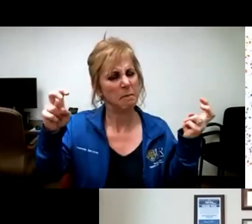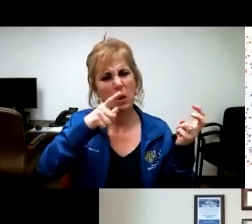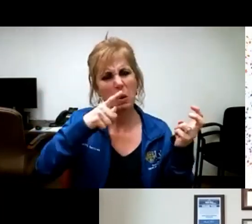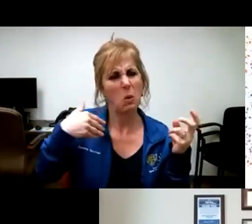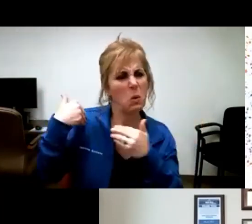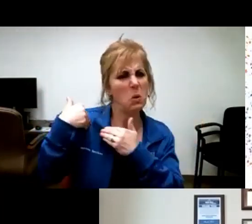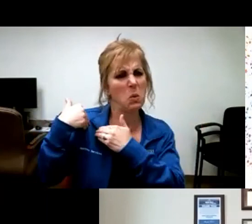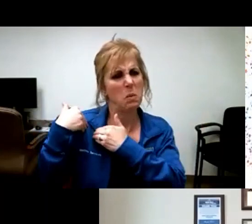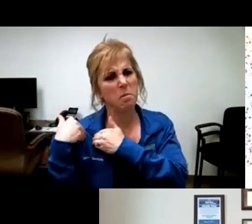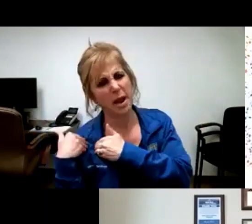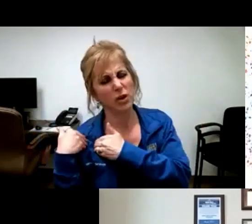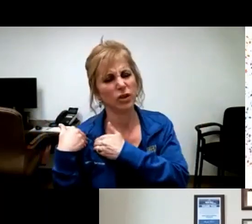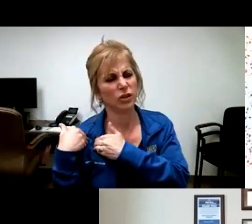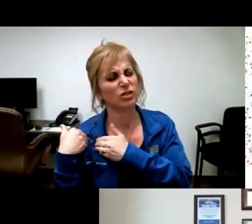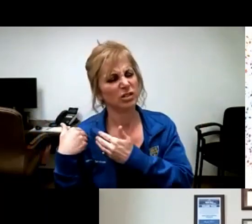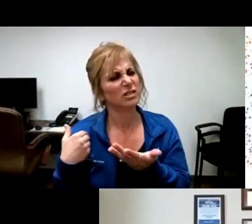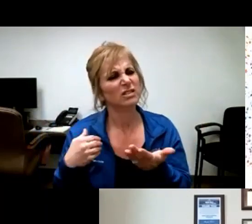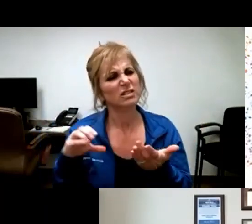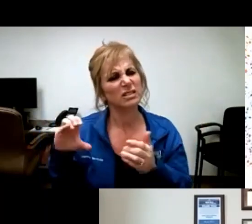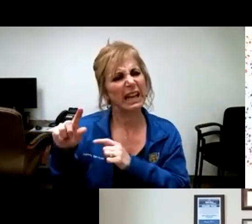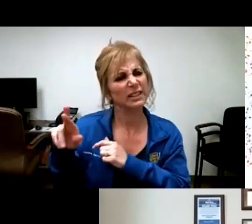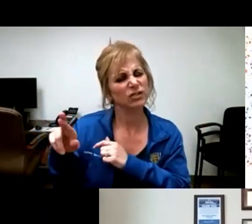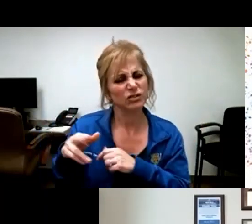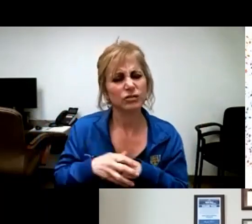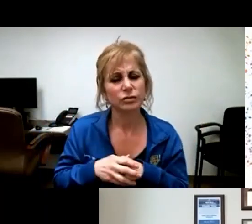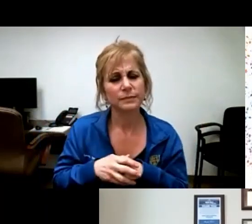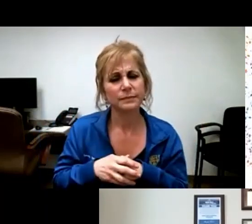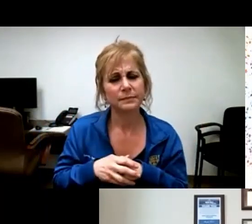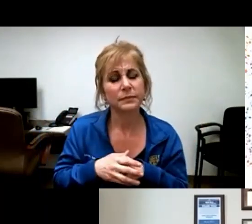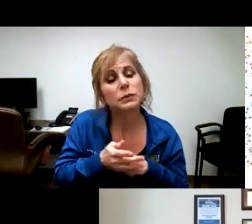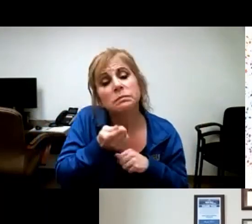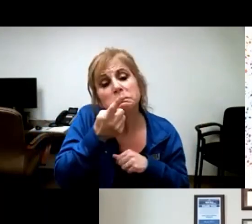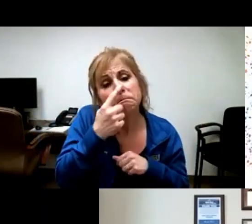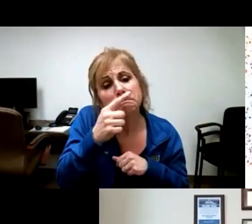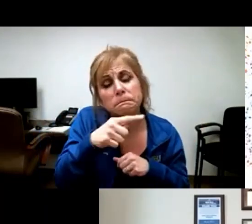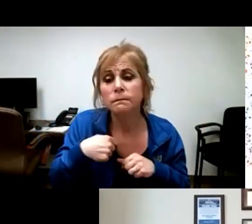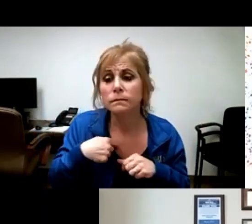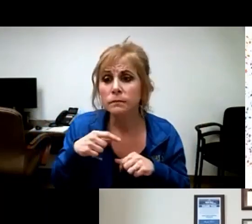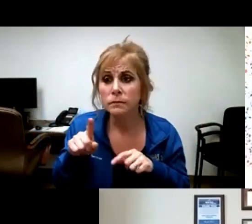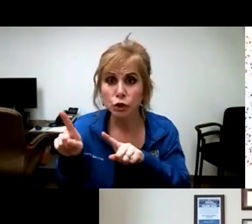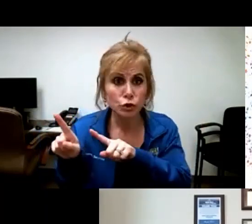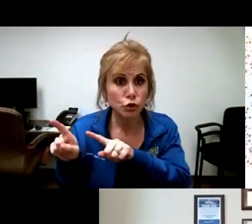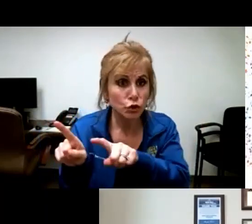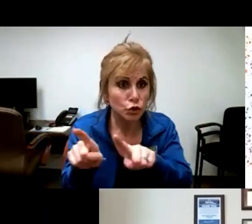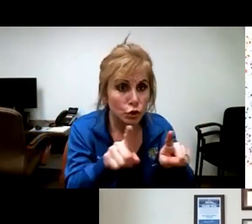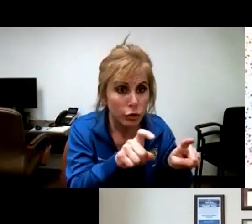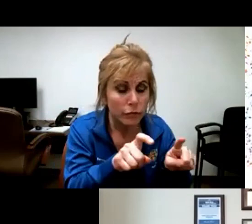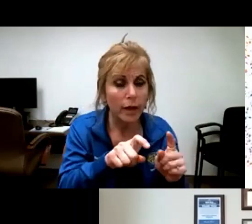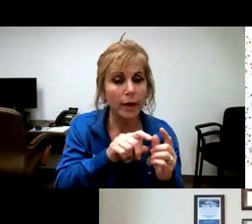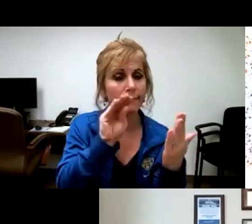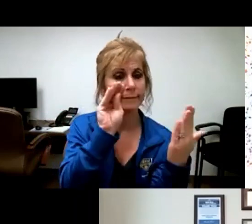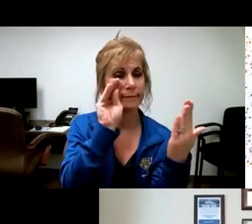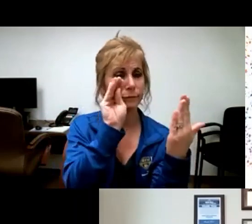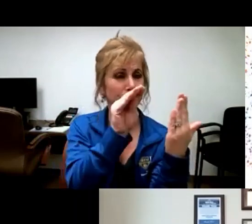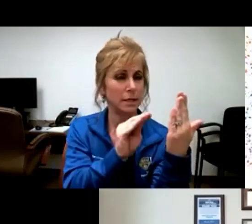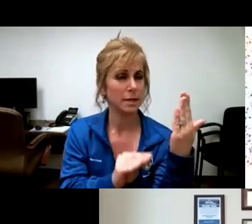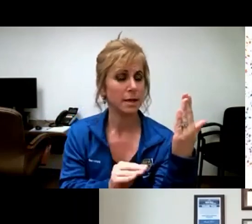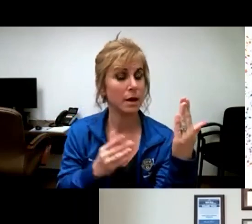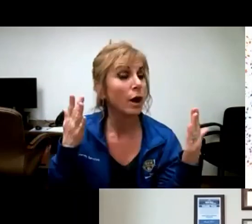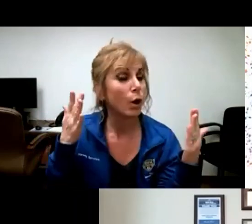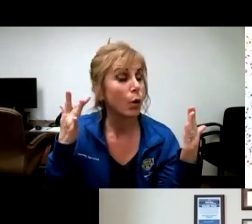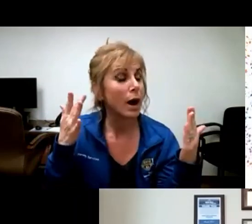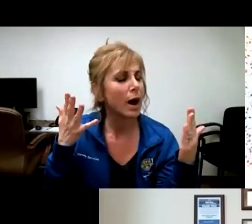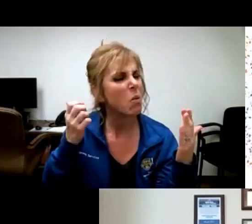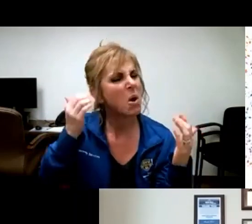take a moment to fill out the survey, which helps us select future topics of importance to you. A